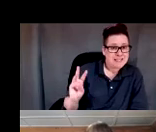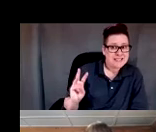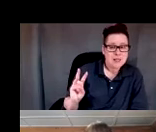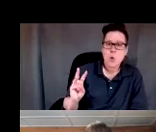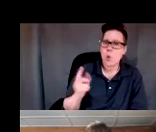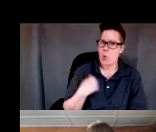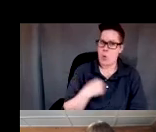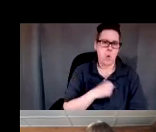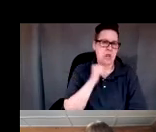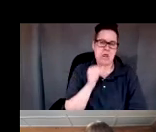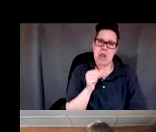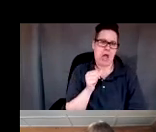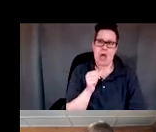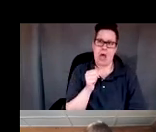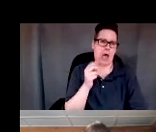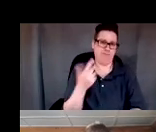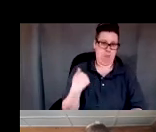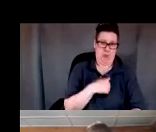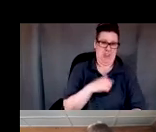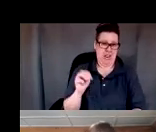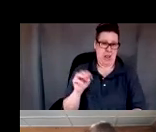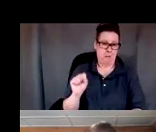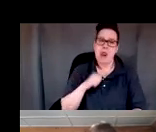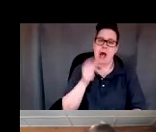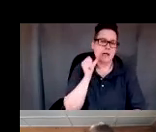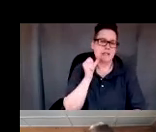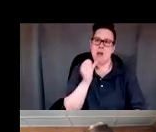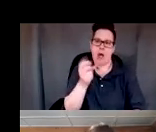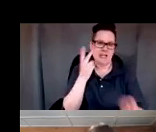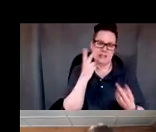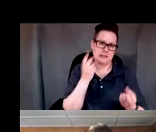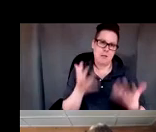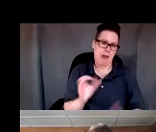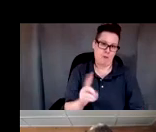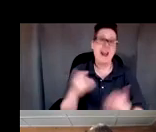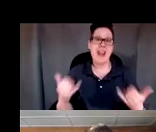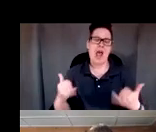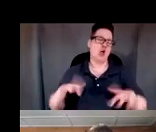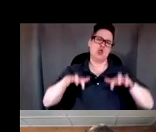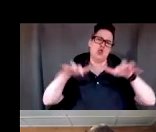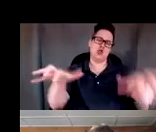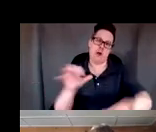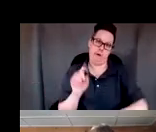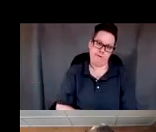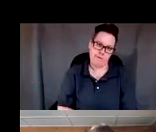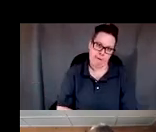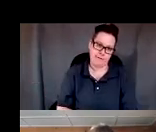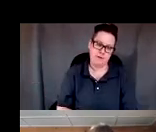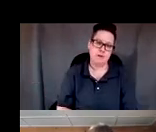not see, as a EMS provider, the overdoses like we're seeing now. The problem